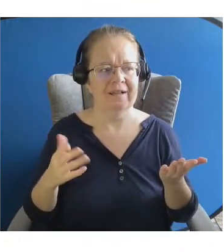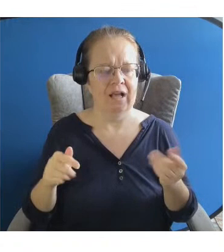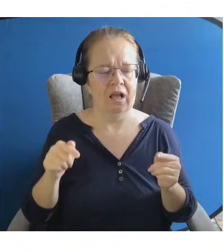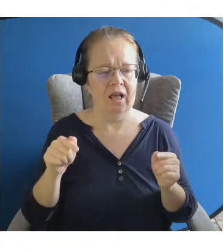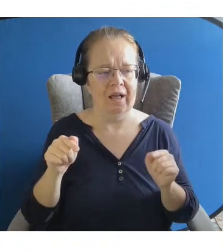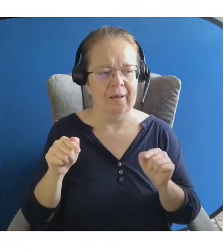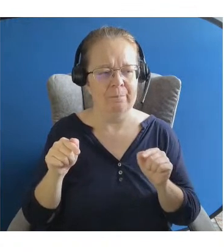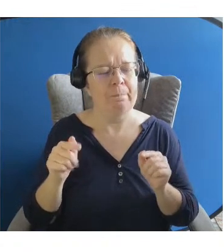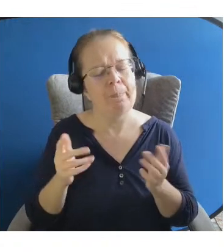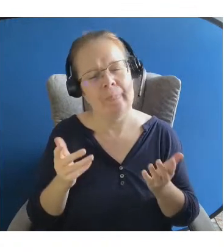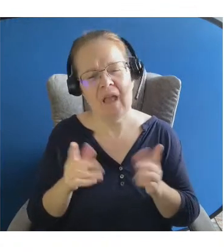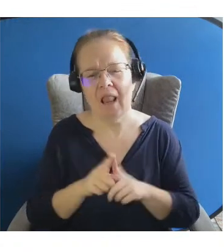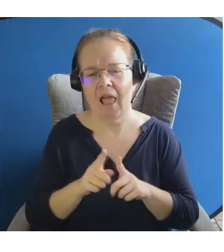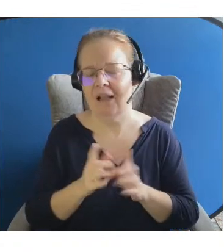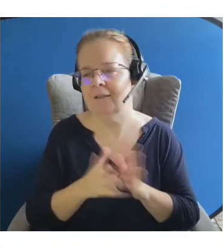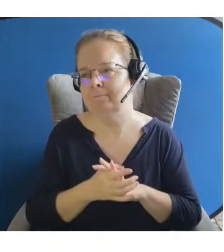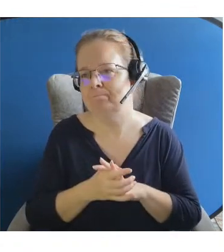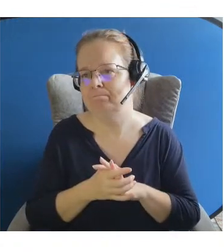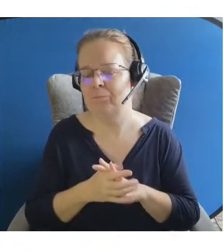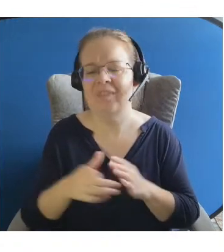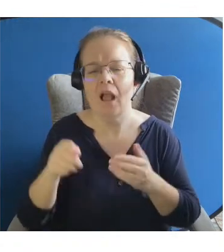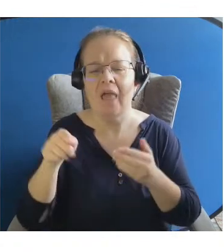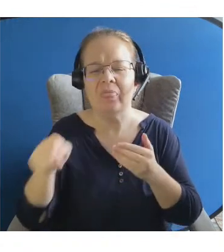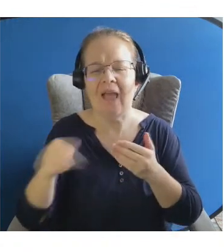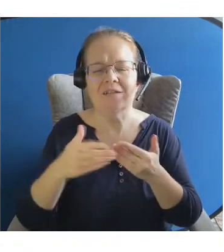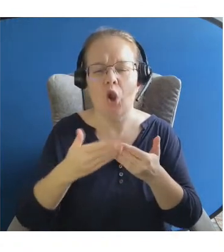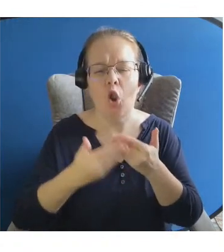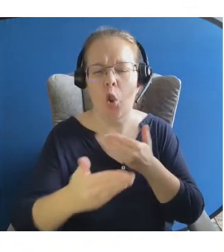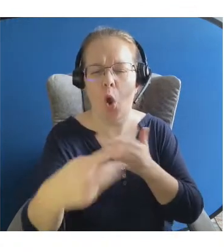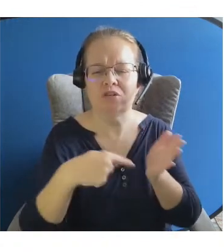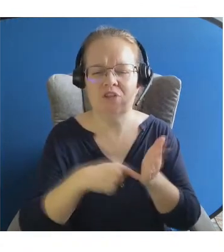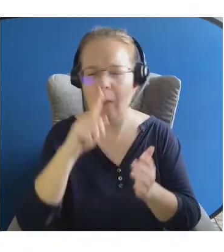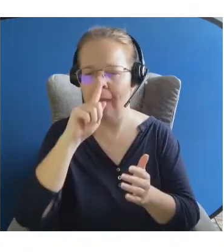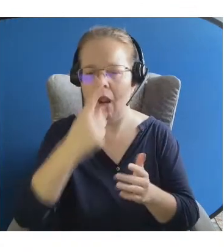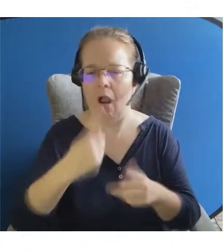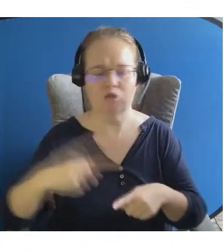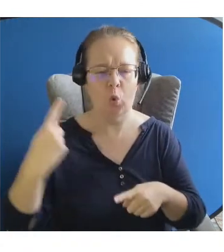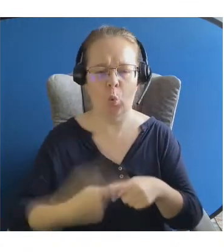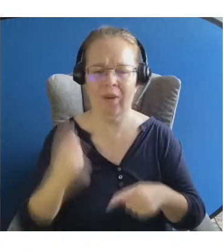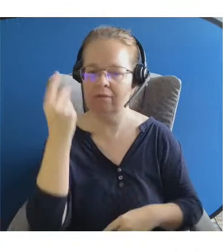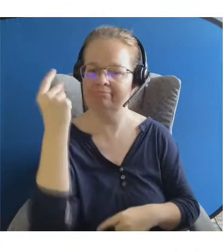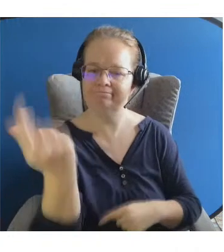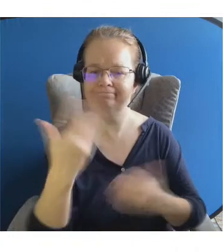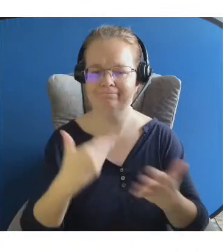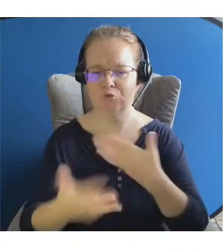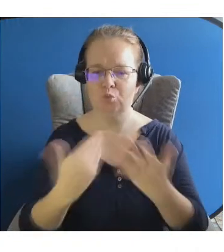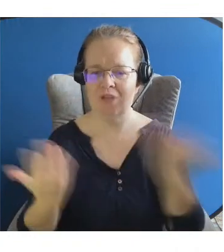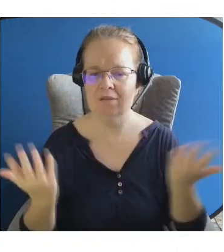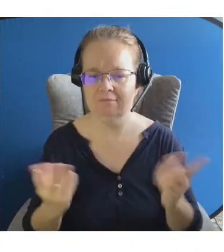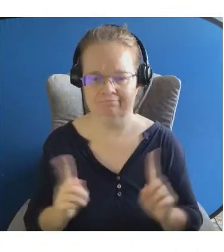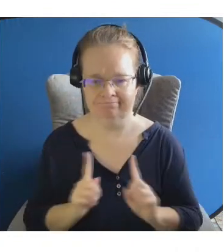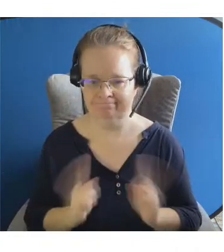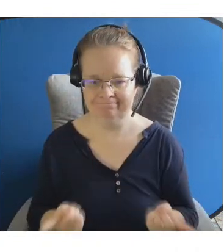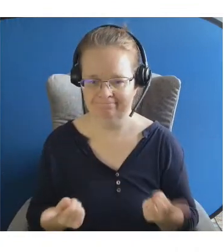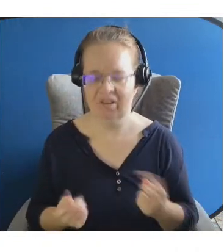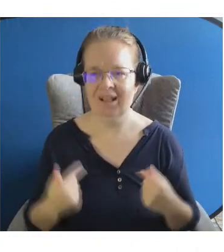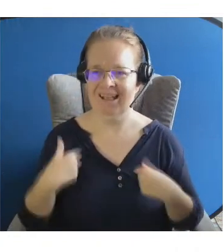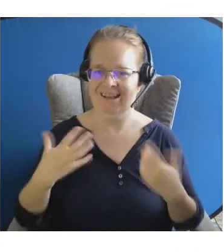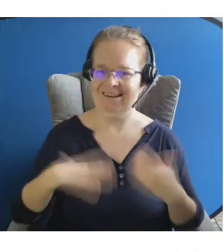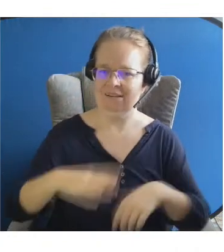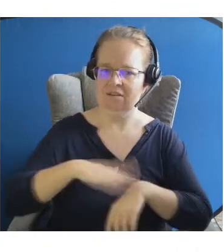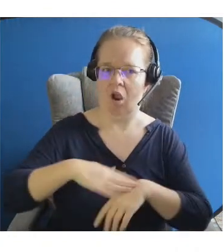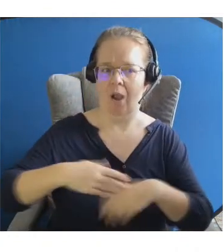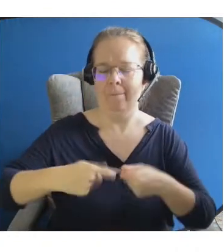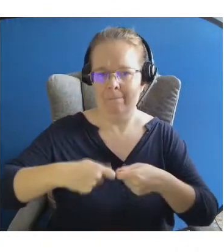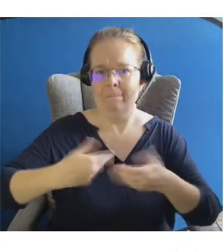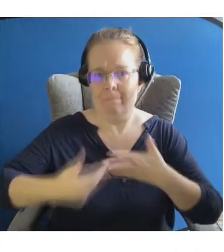a, long-term ongoing issue. And we were also conscious that we'd need to do something